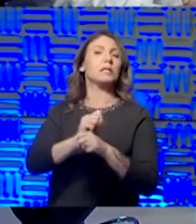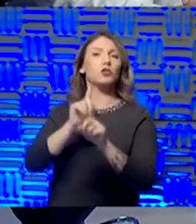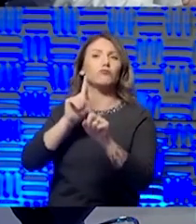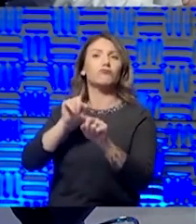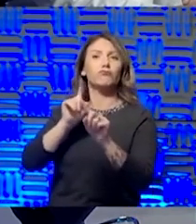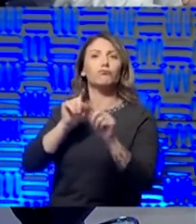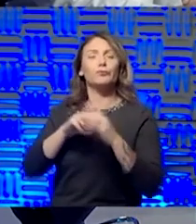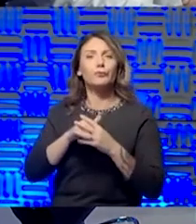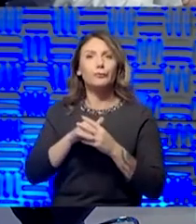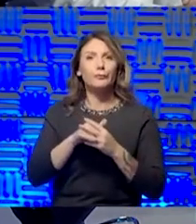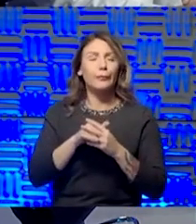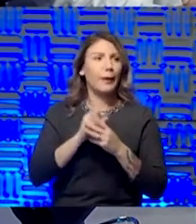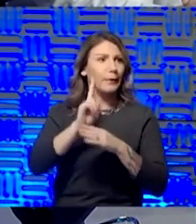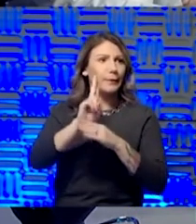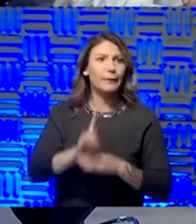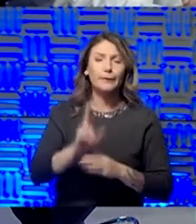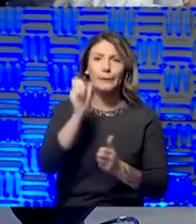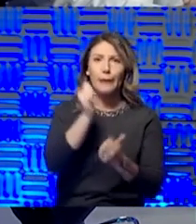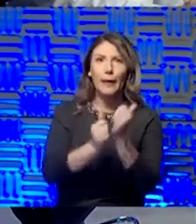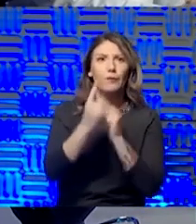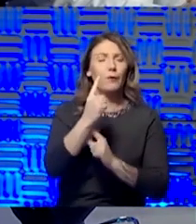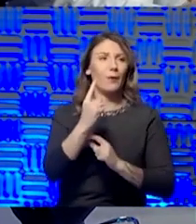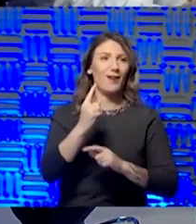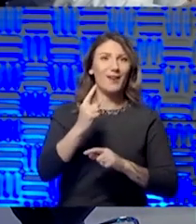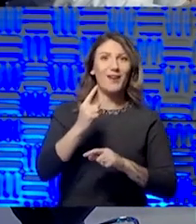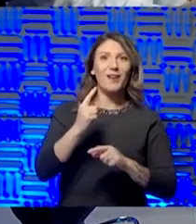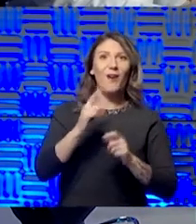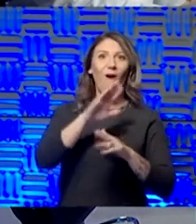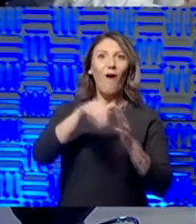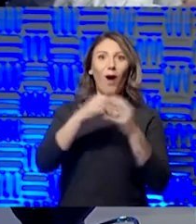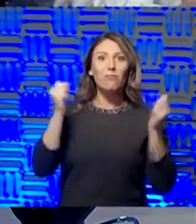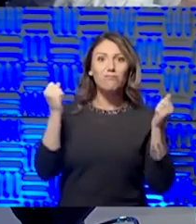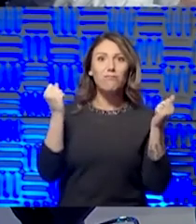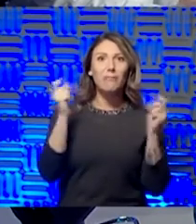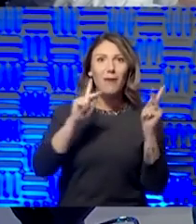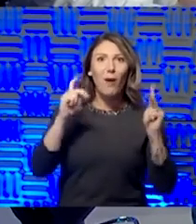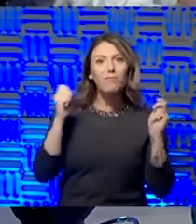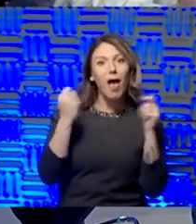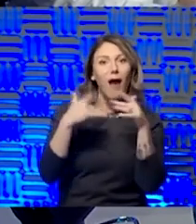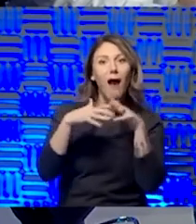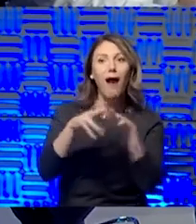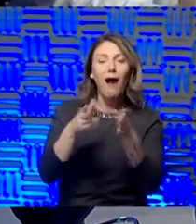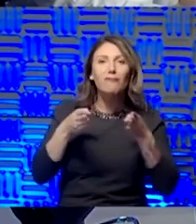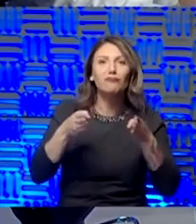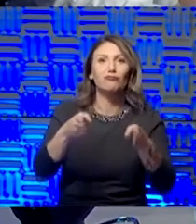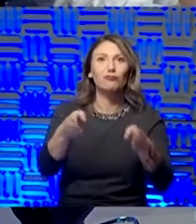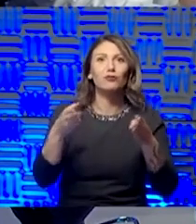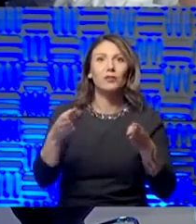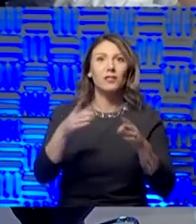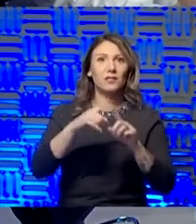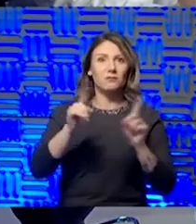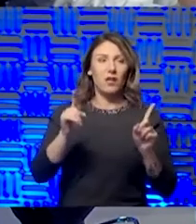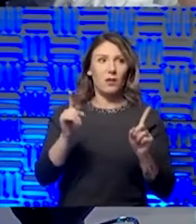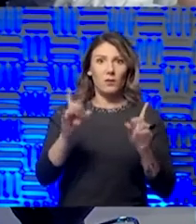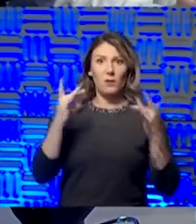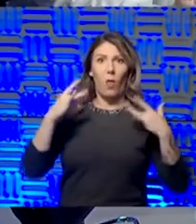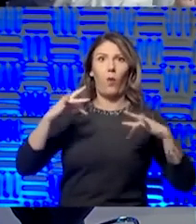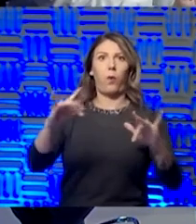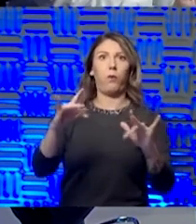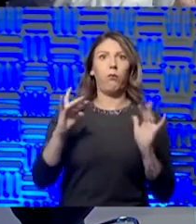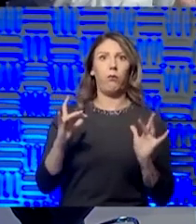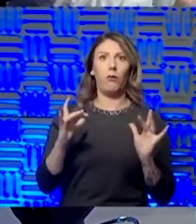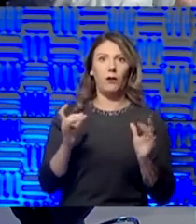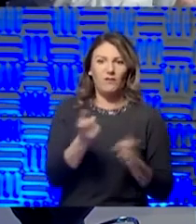to, you know, everyone in the streets and traffic, and it was basically a ghost town. There was very few people